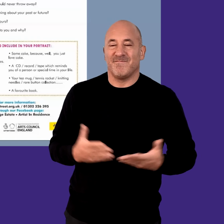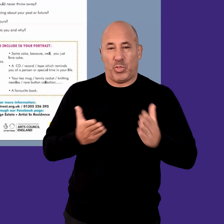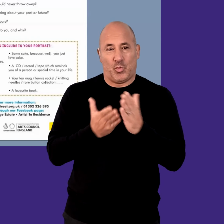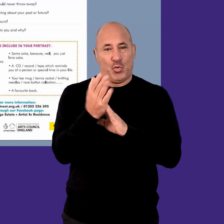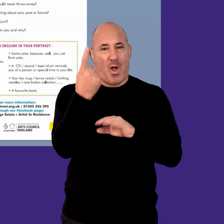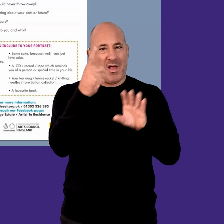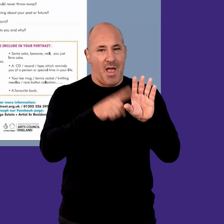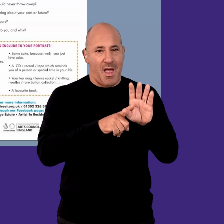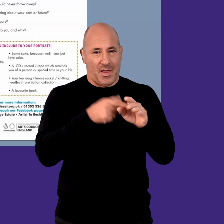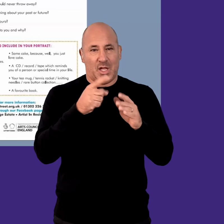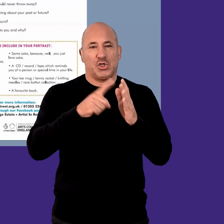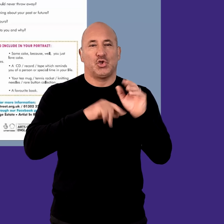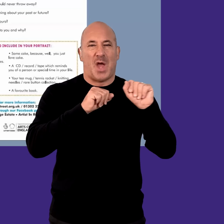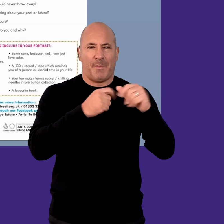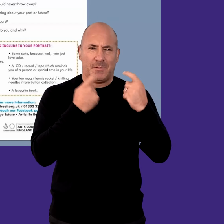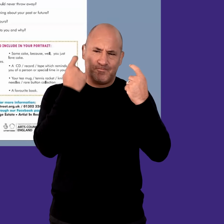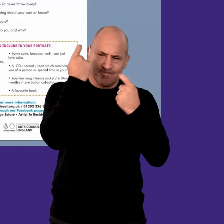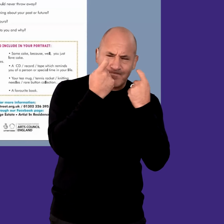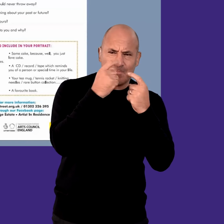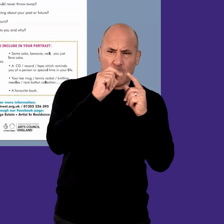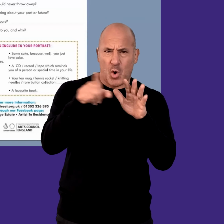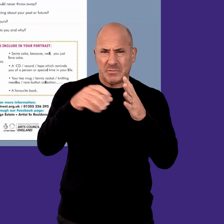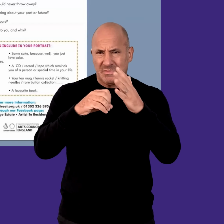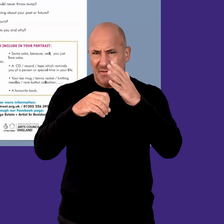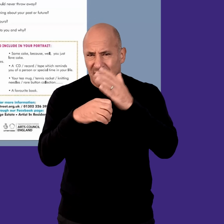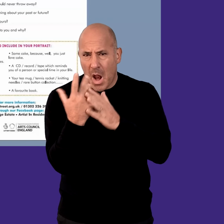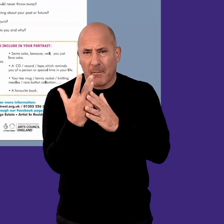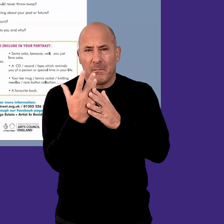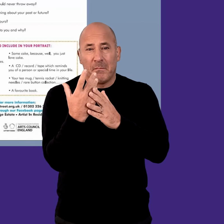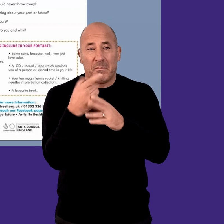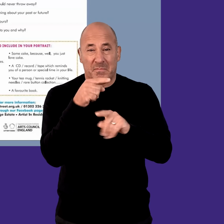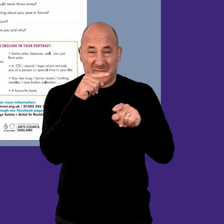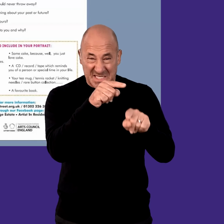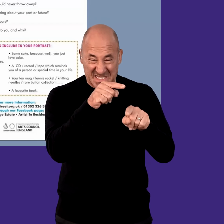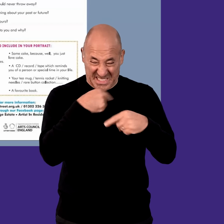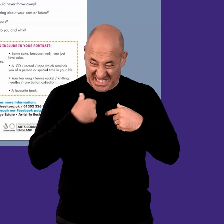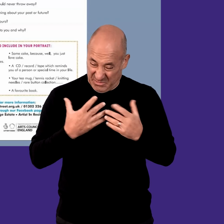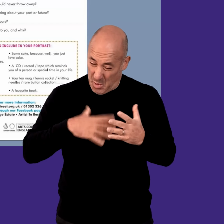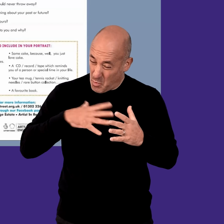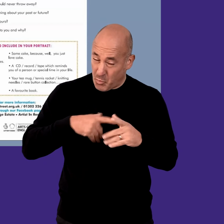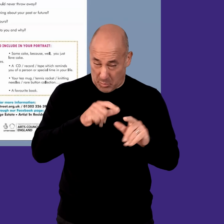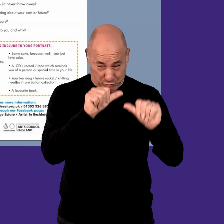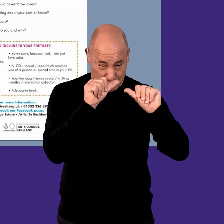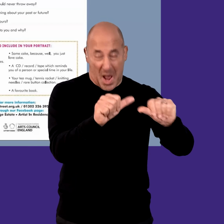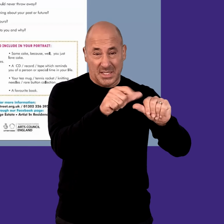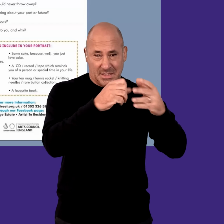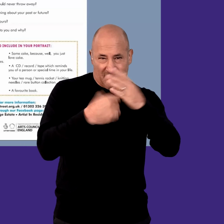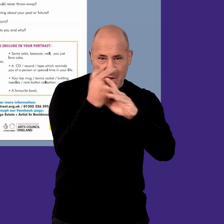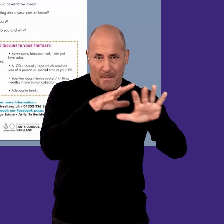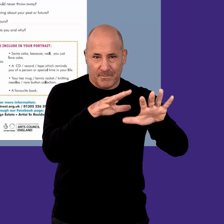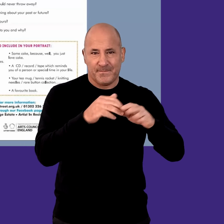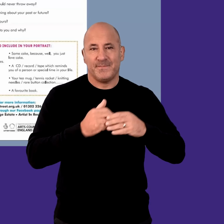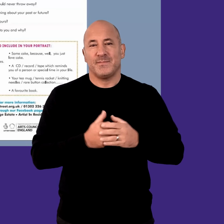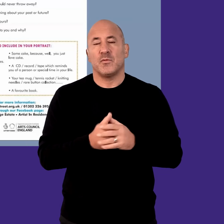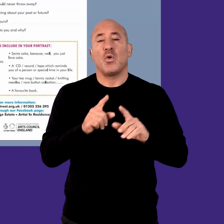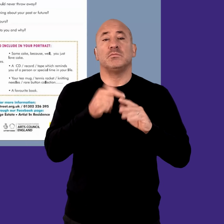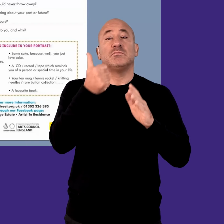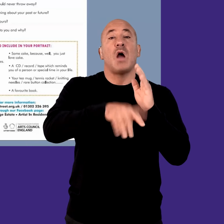So over the course of a year, Jamie's been thinking and developing a project, one which would do exactly what we would hope,